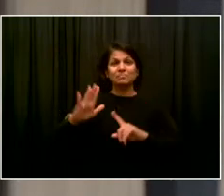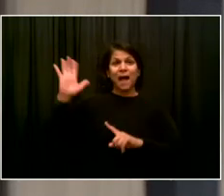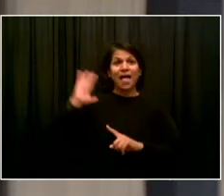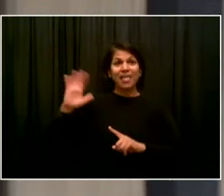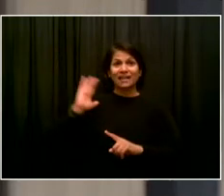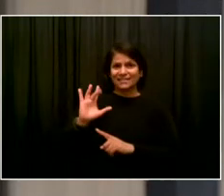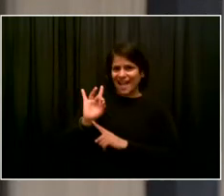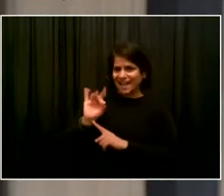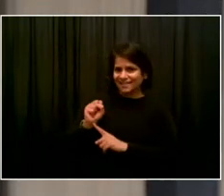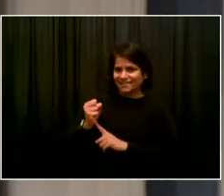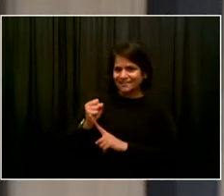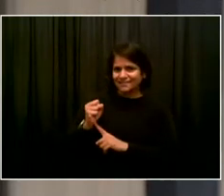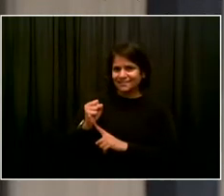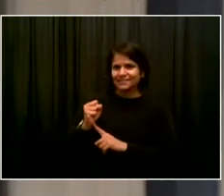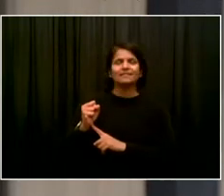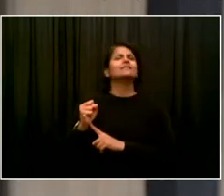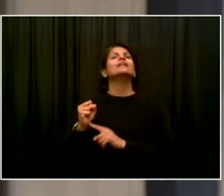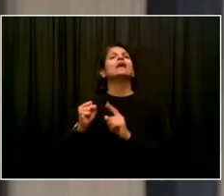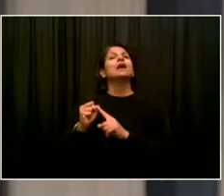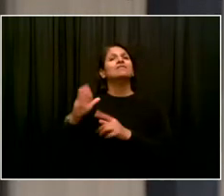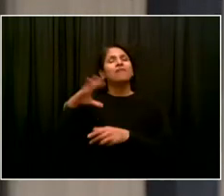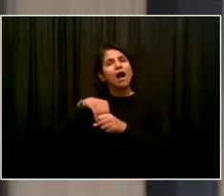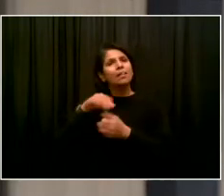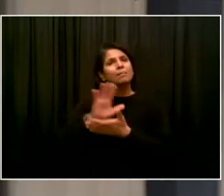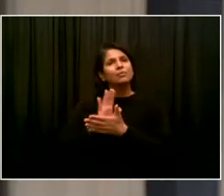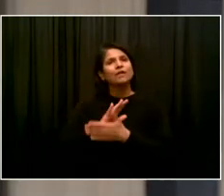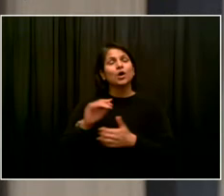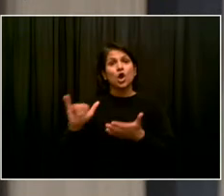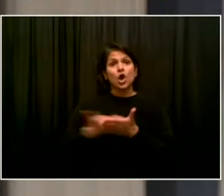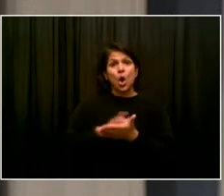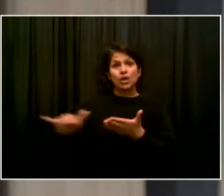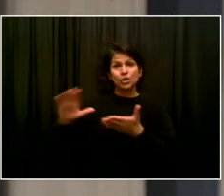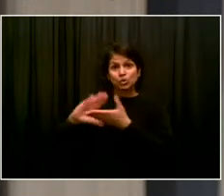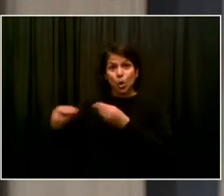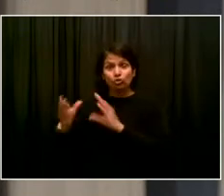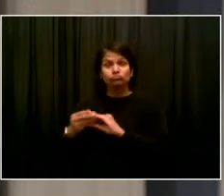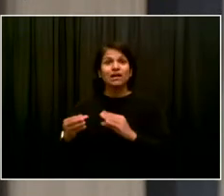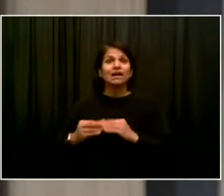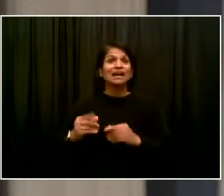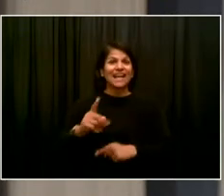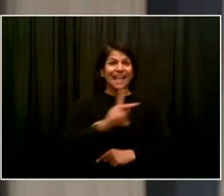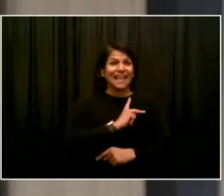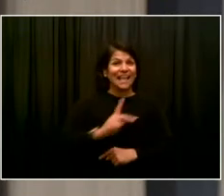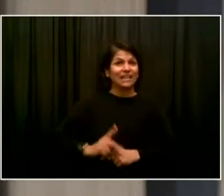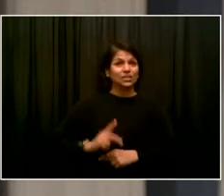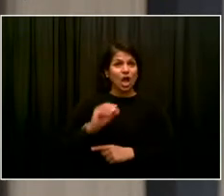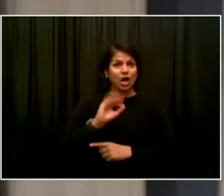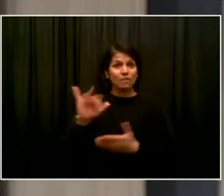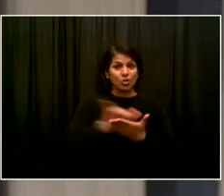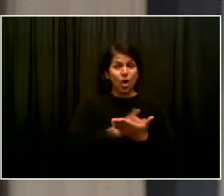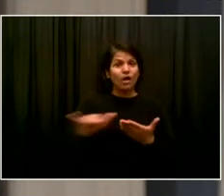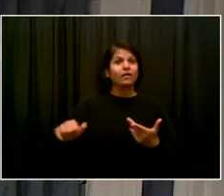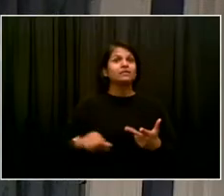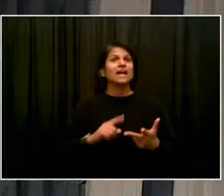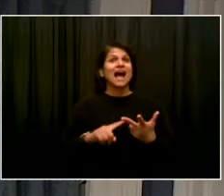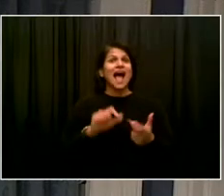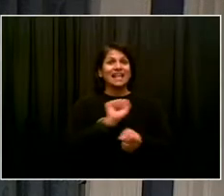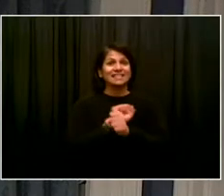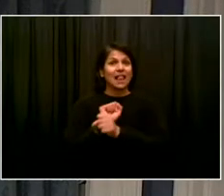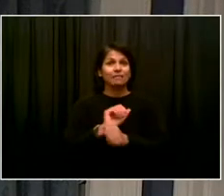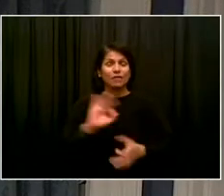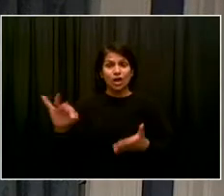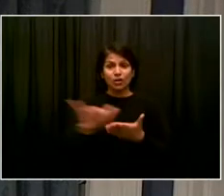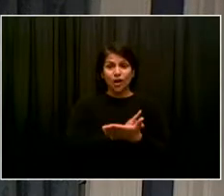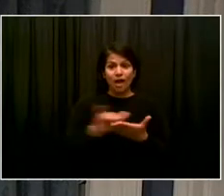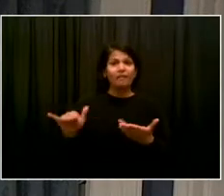York Stories, King of New York, and Slaves of New York, not to mention Bloodhounds of Broadway. Did you see that one? I missed